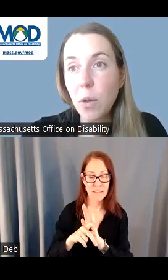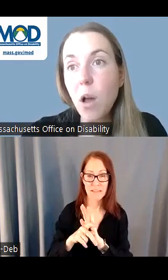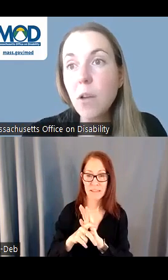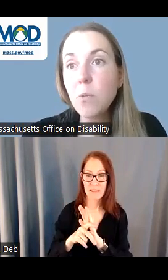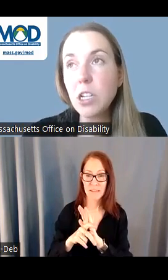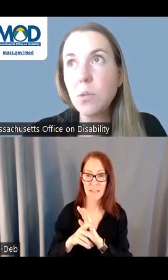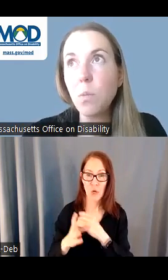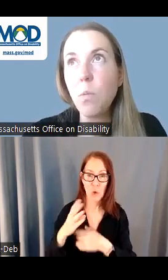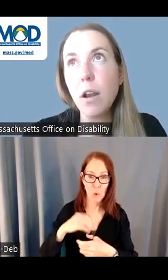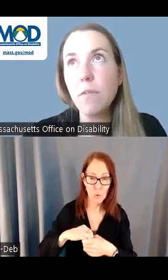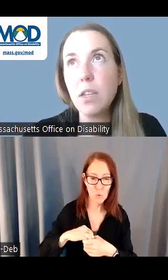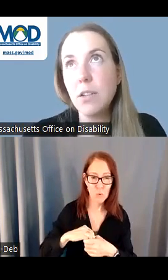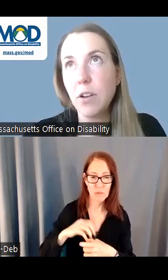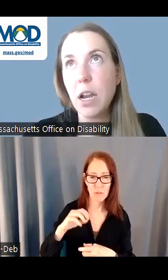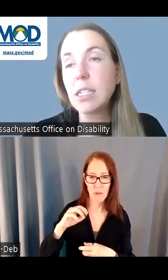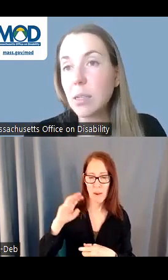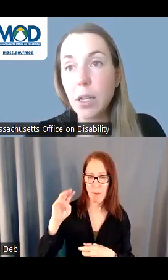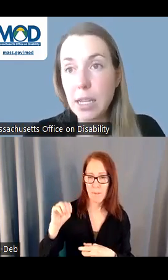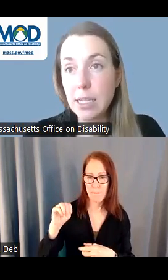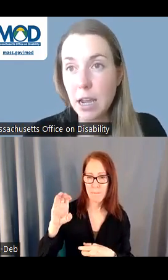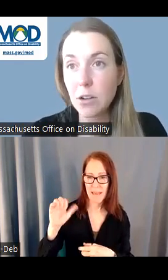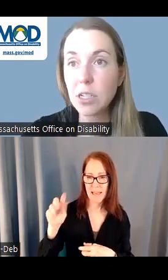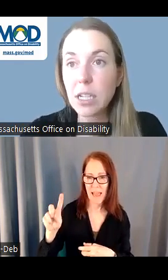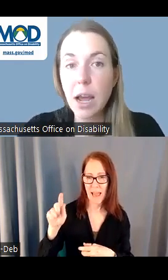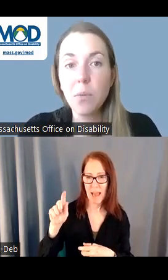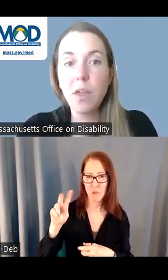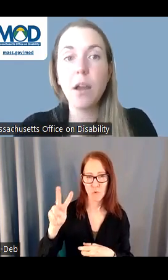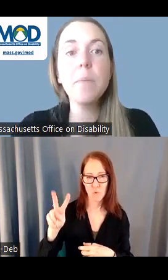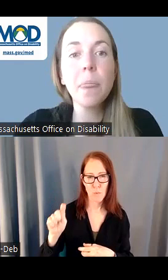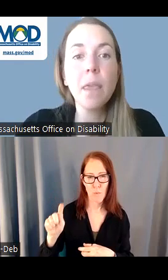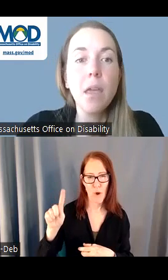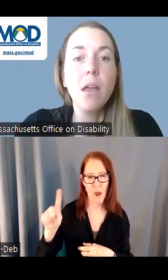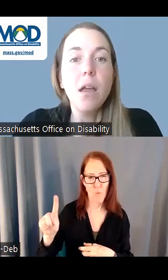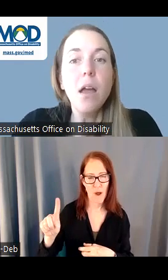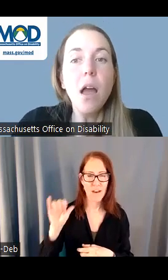WCAG 2.1, which is one of the different accessibility standards that's out there.